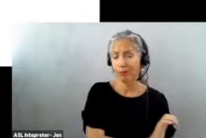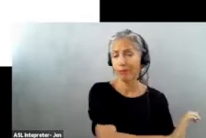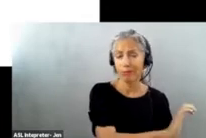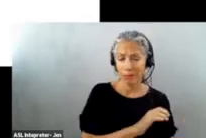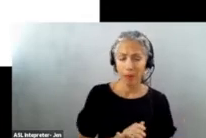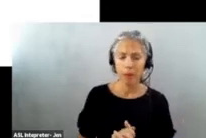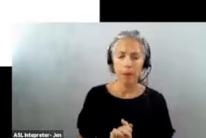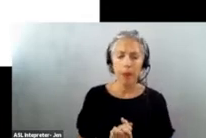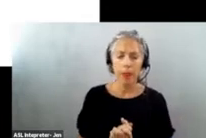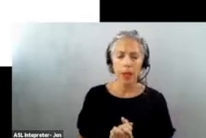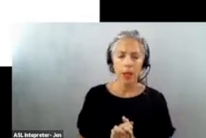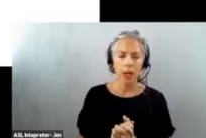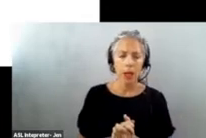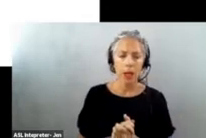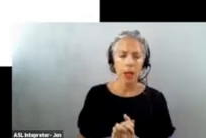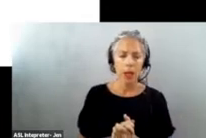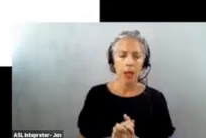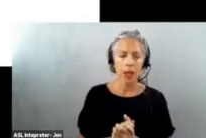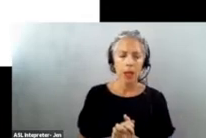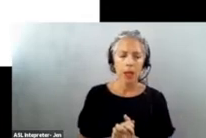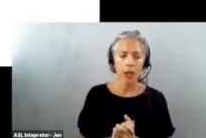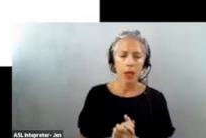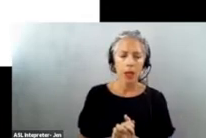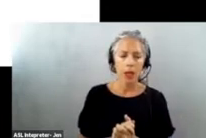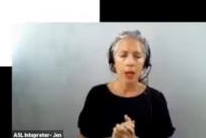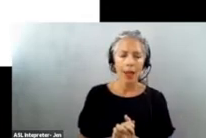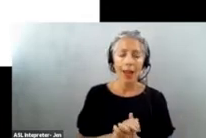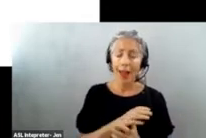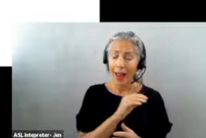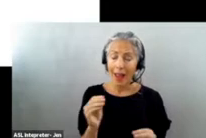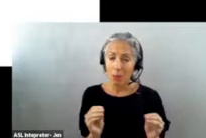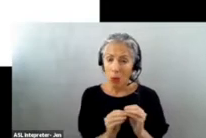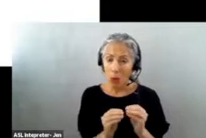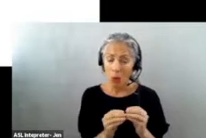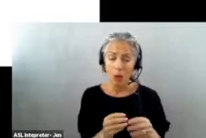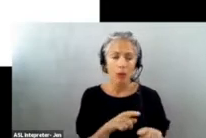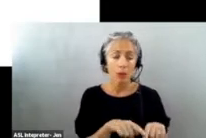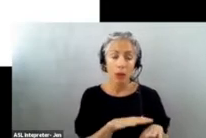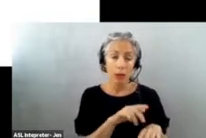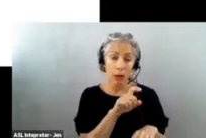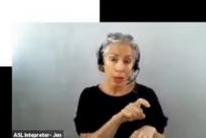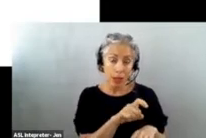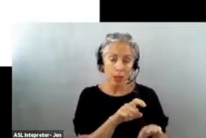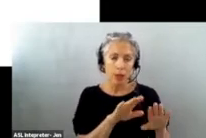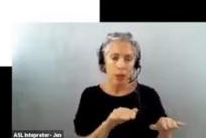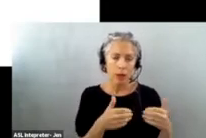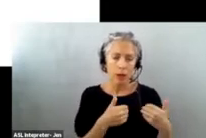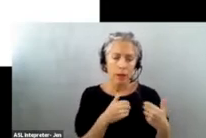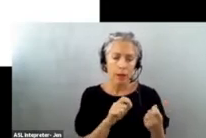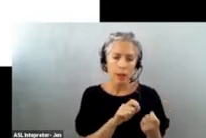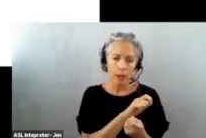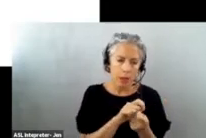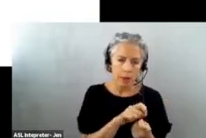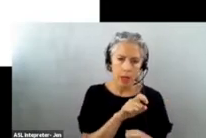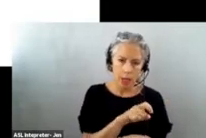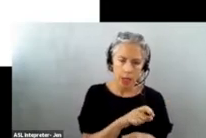excluded. But in addition, depending on their needs, children have specific needs,